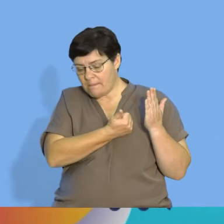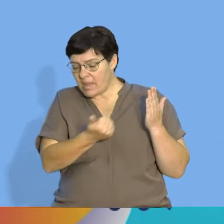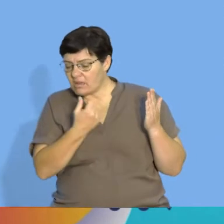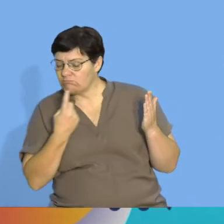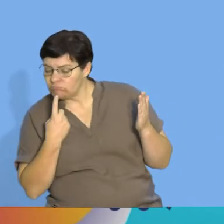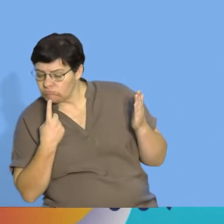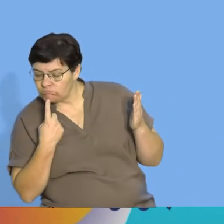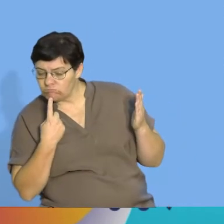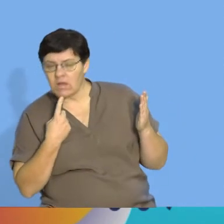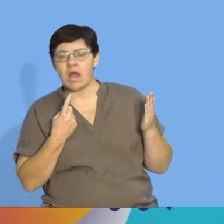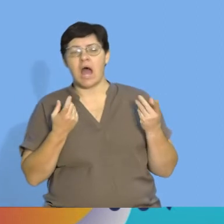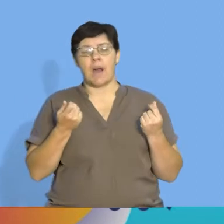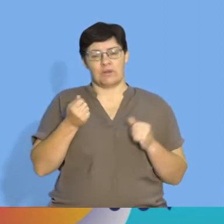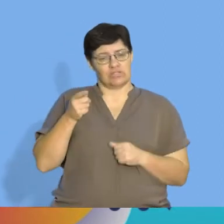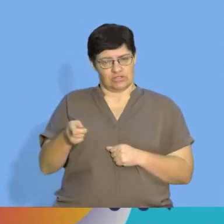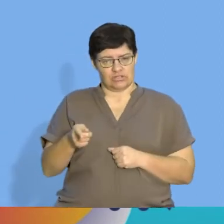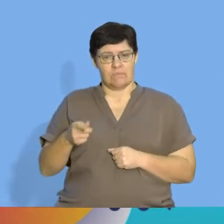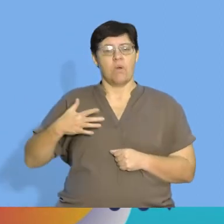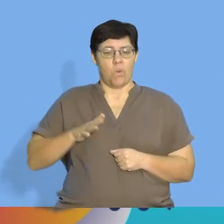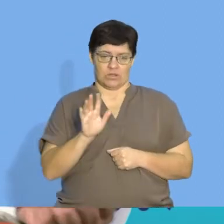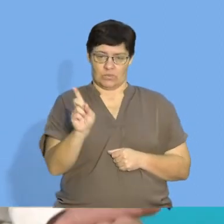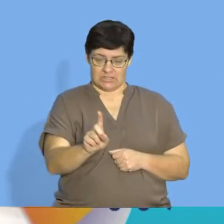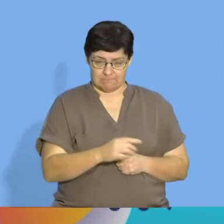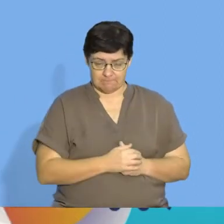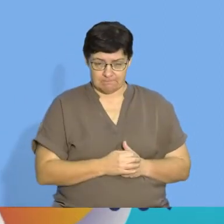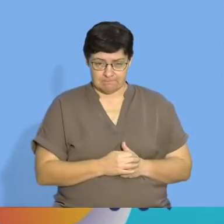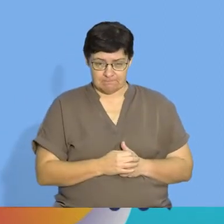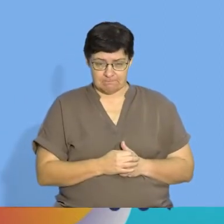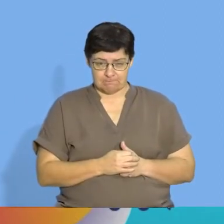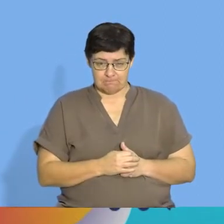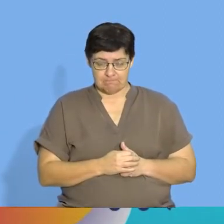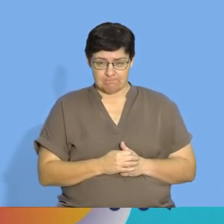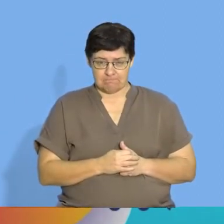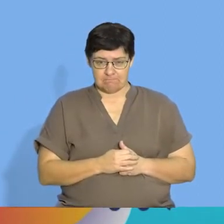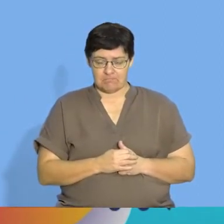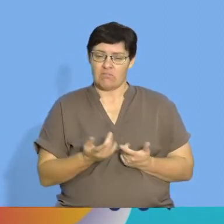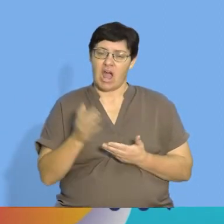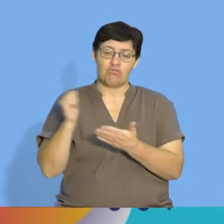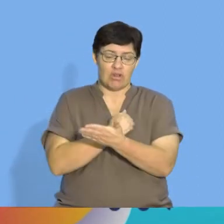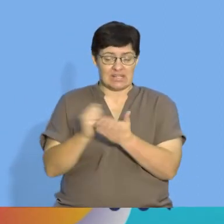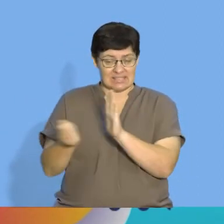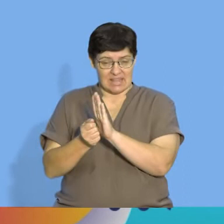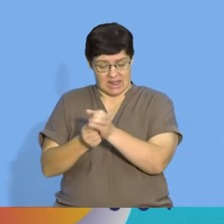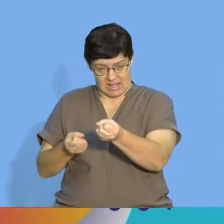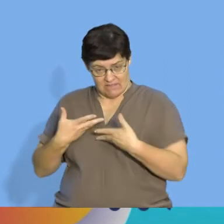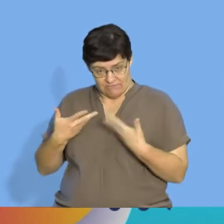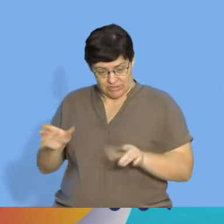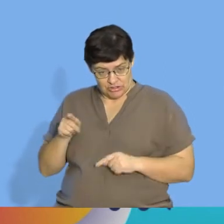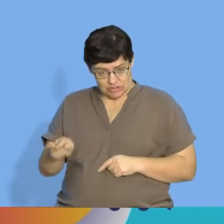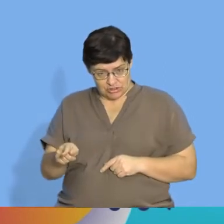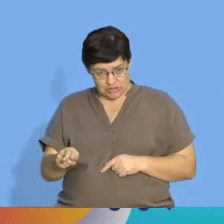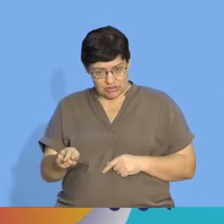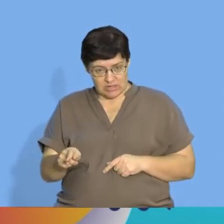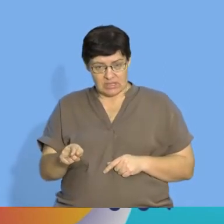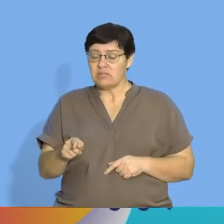go back to calculate the figure that you are looking for. So if you are given your credit sales, you know